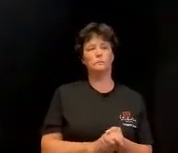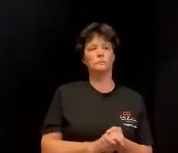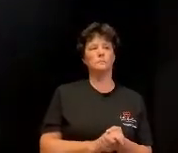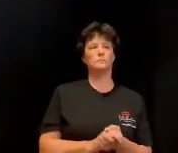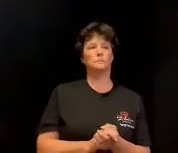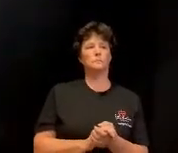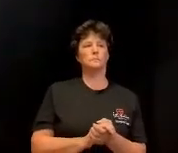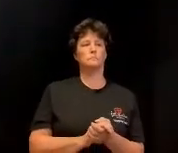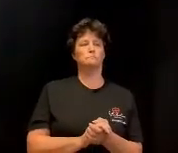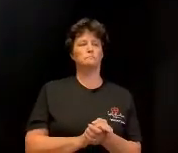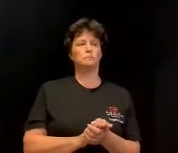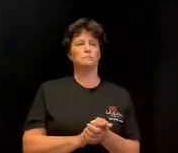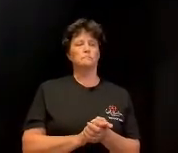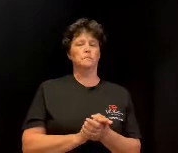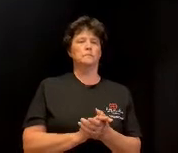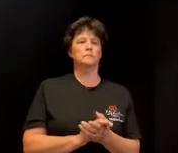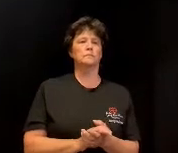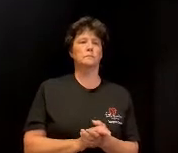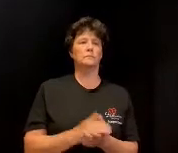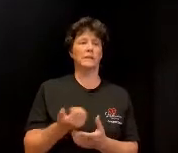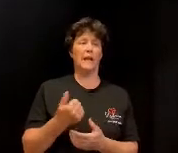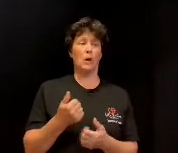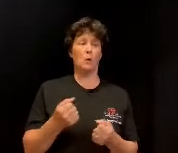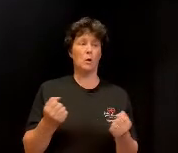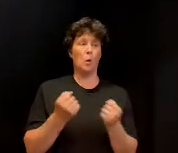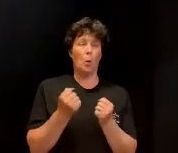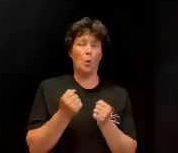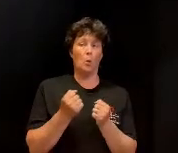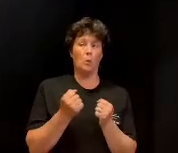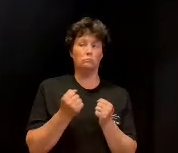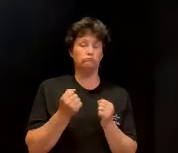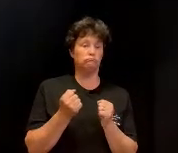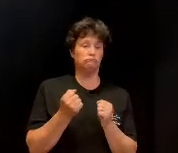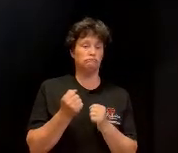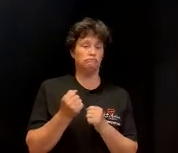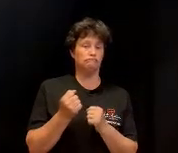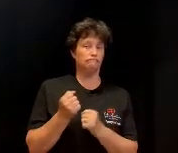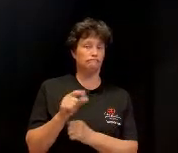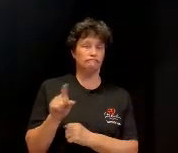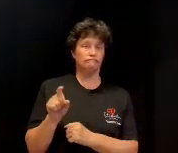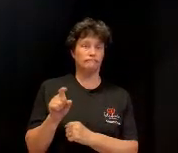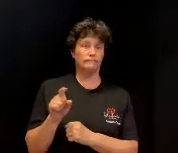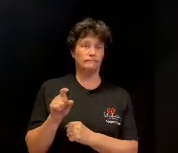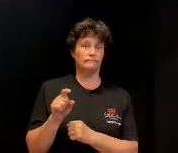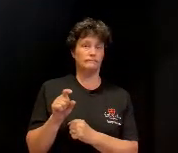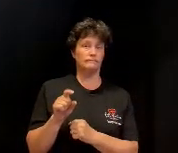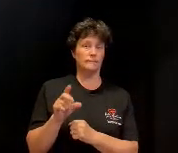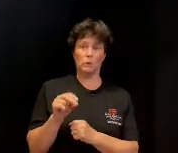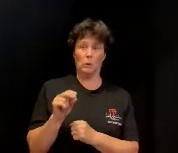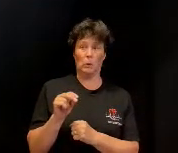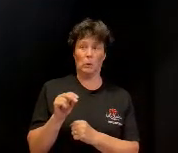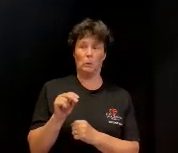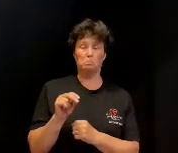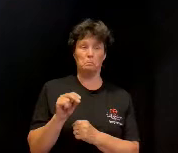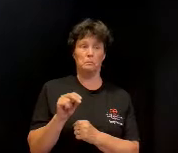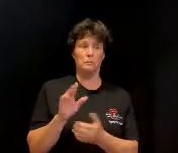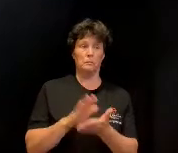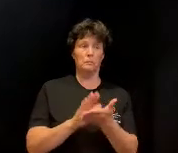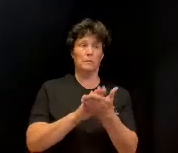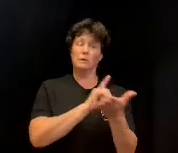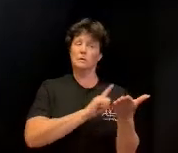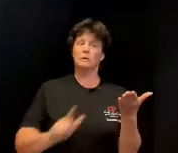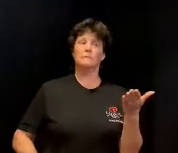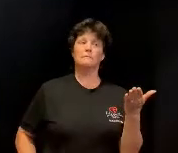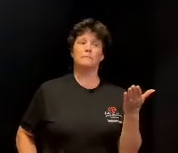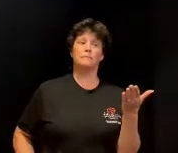All right, you guys good? Anybody cold in here tonight? Nope, good. All right. Praise the Lord. All right.